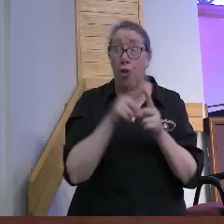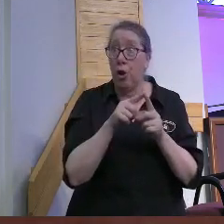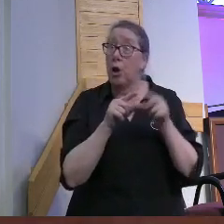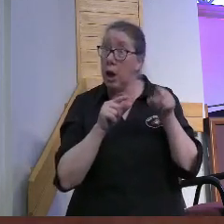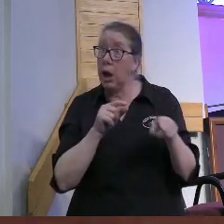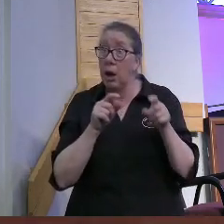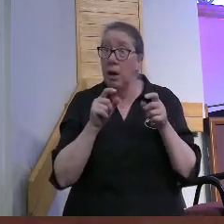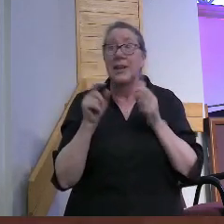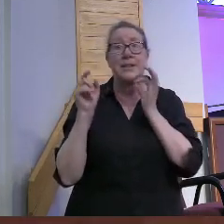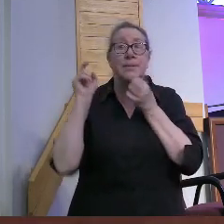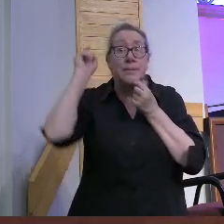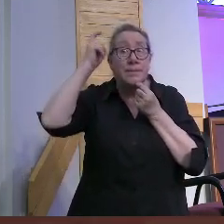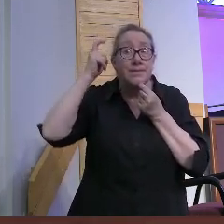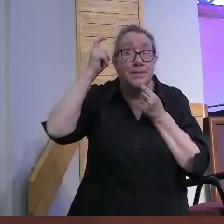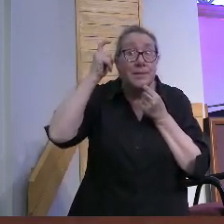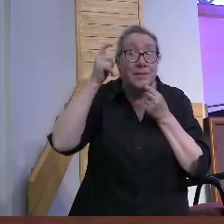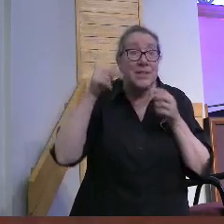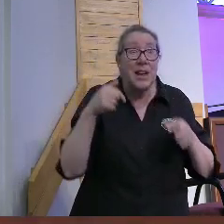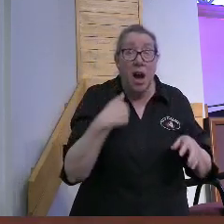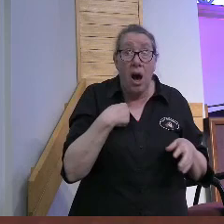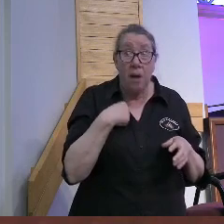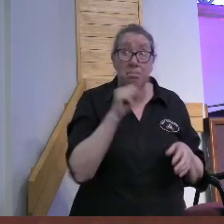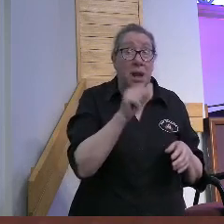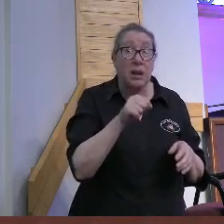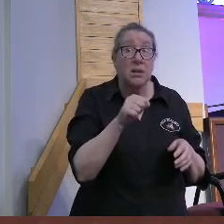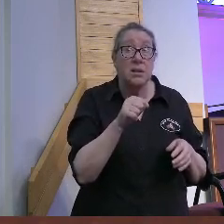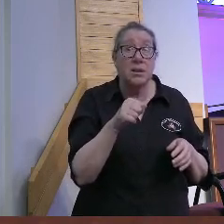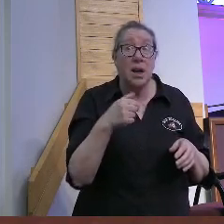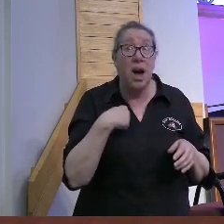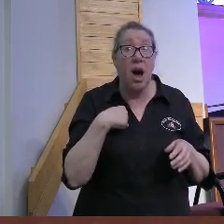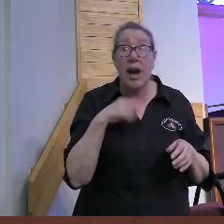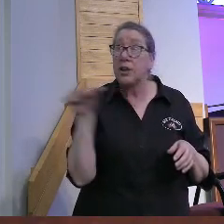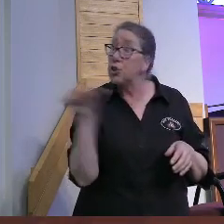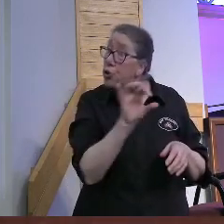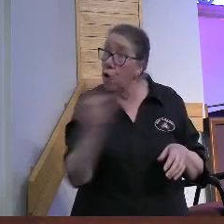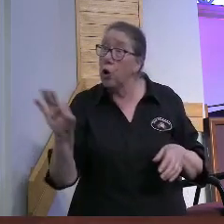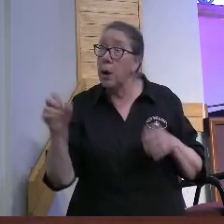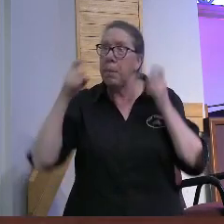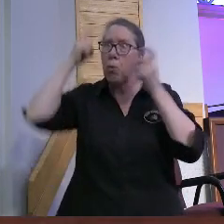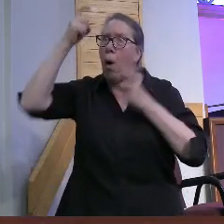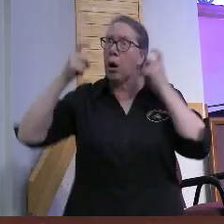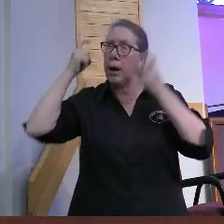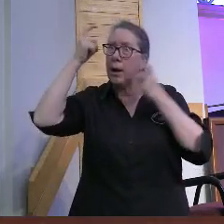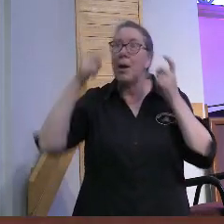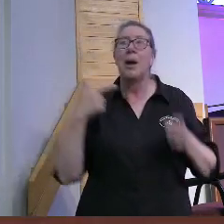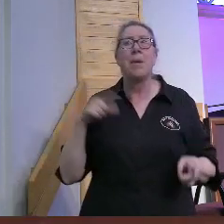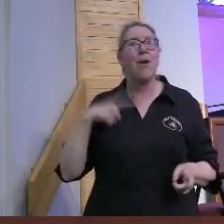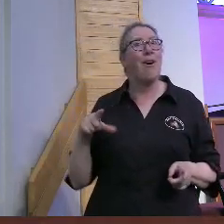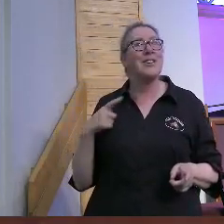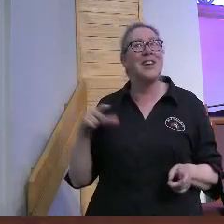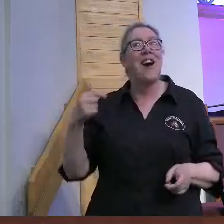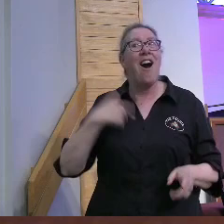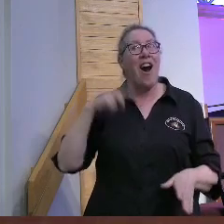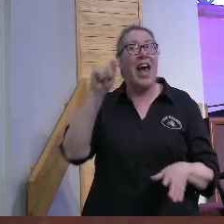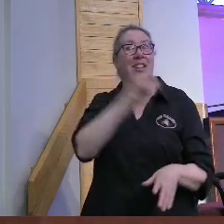But I don't believe, while I'm concerned, I shouldn't be worried. because I can trust God. God's got